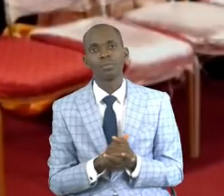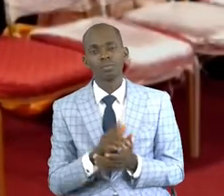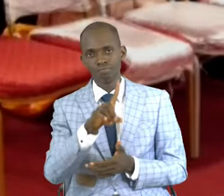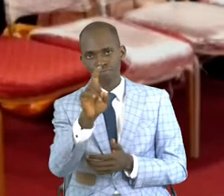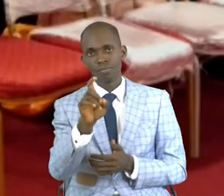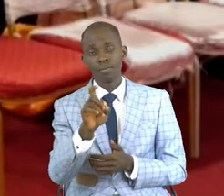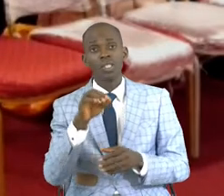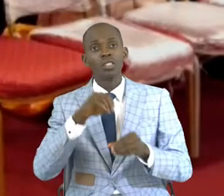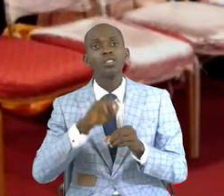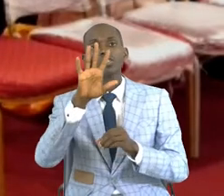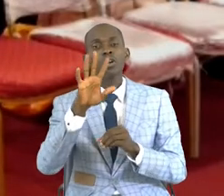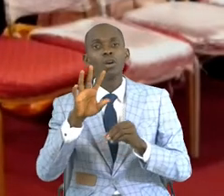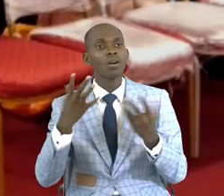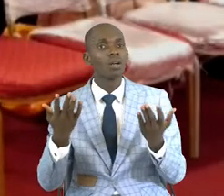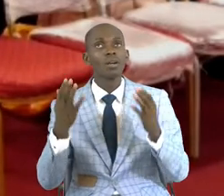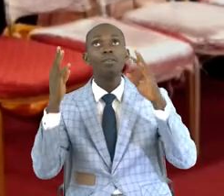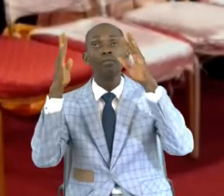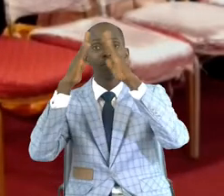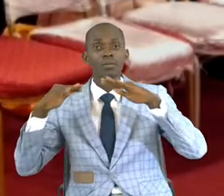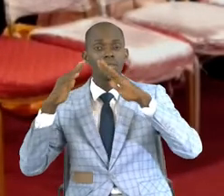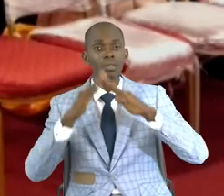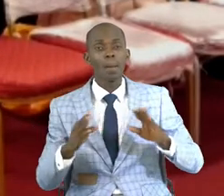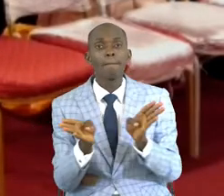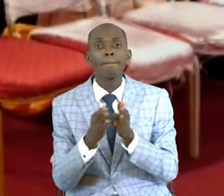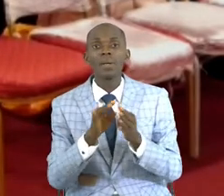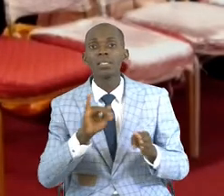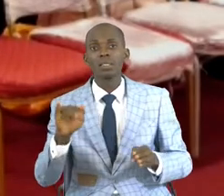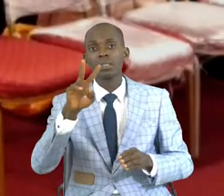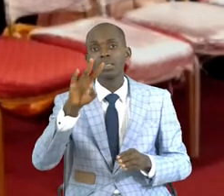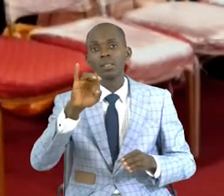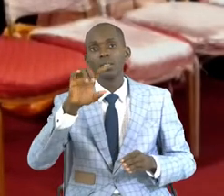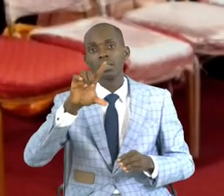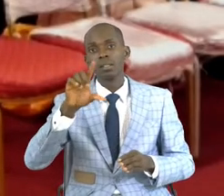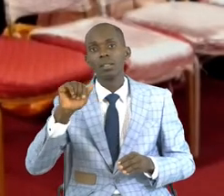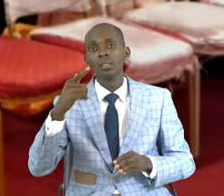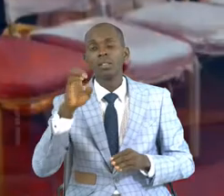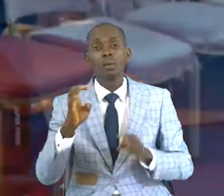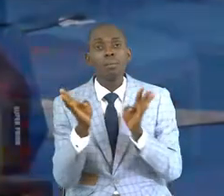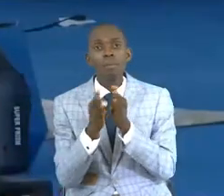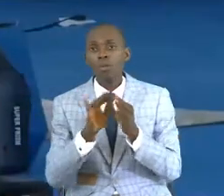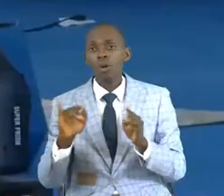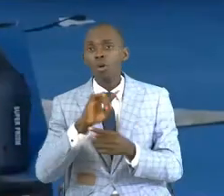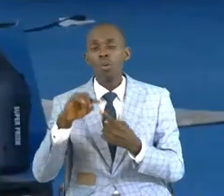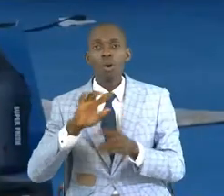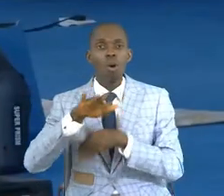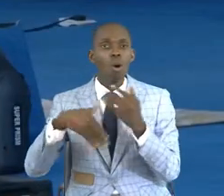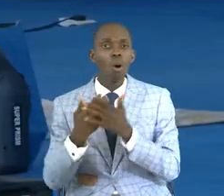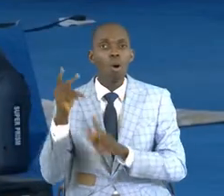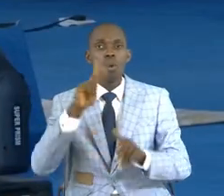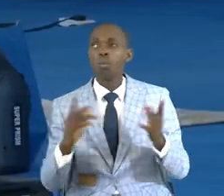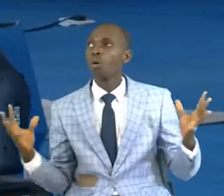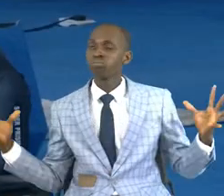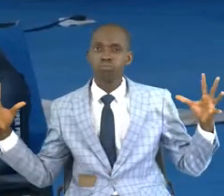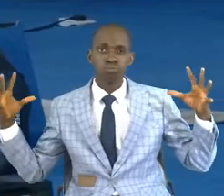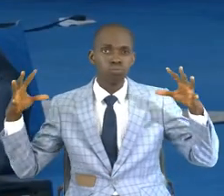meeting, in the township meeting, with your people, when they all gather together from